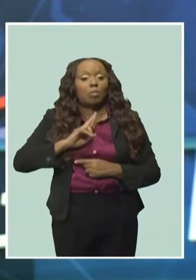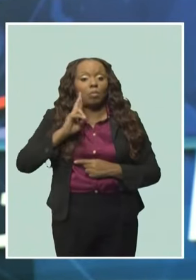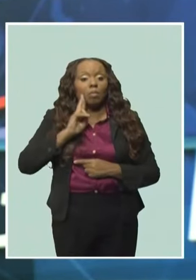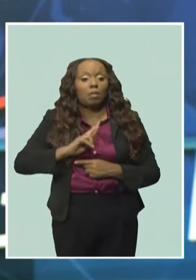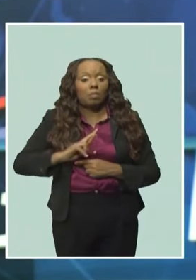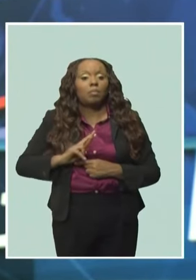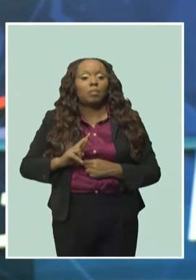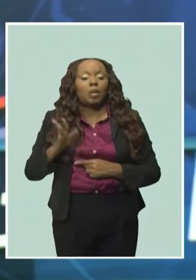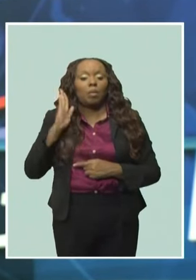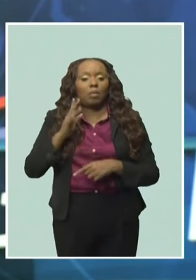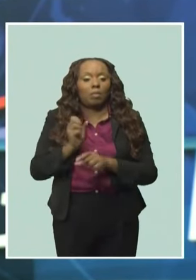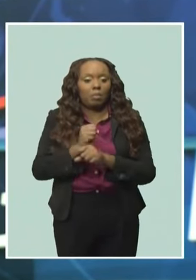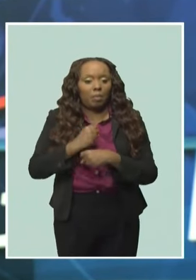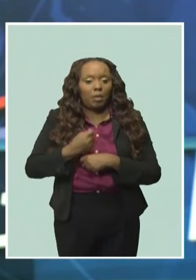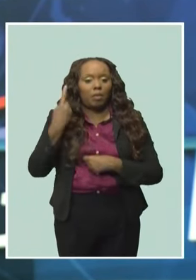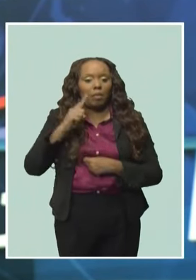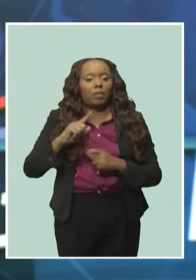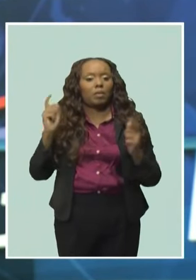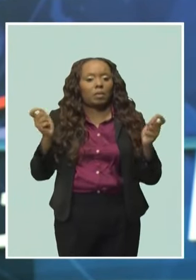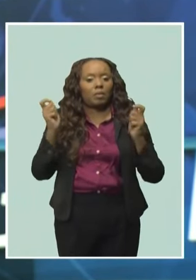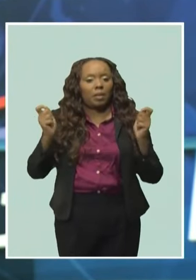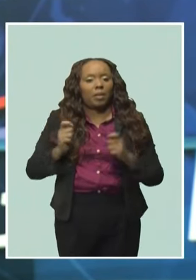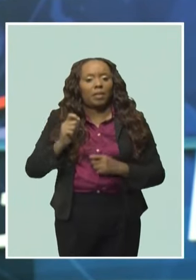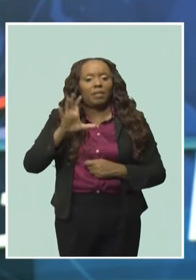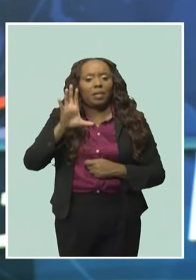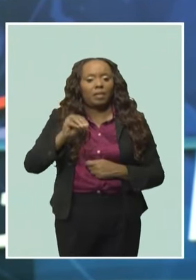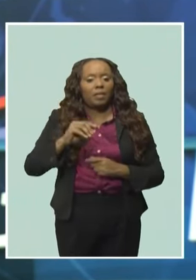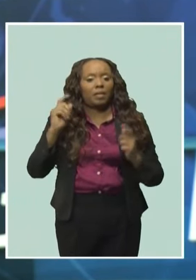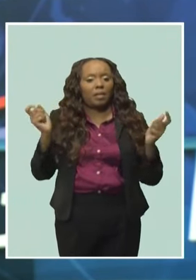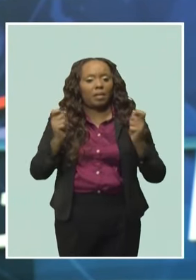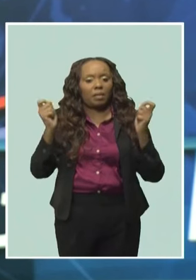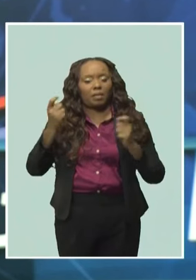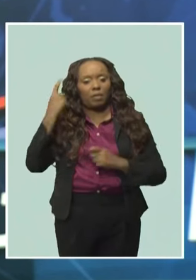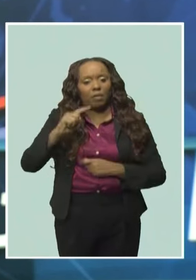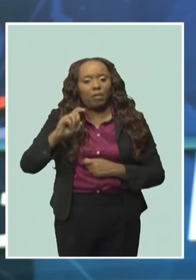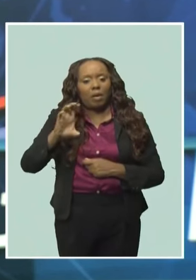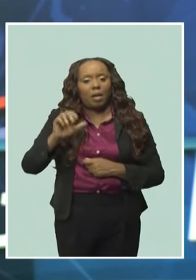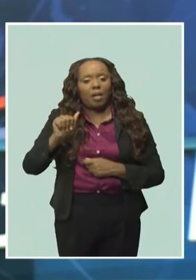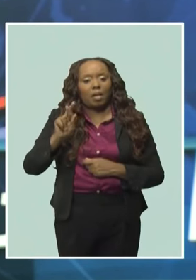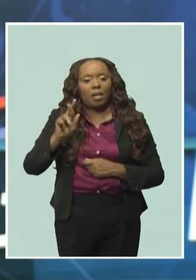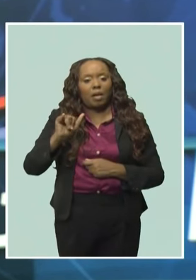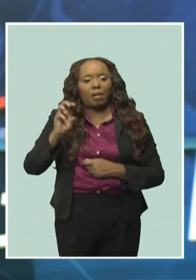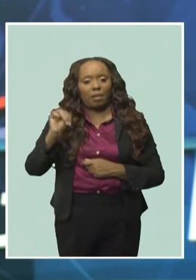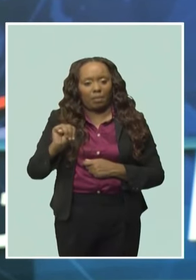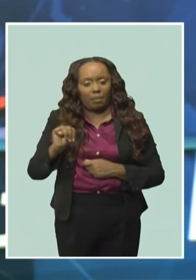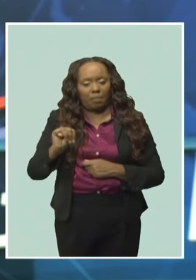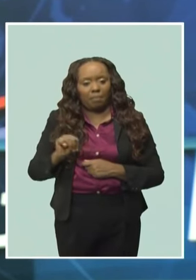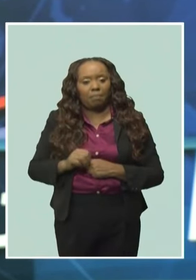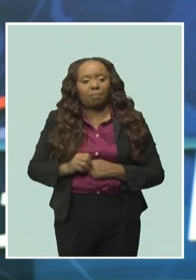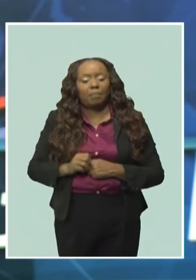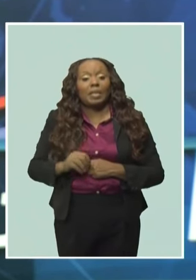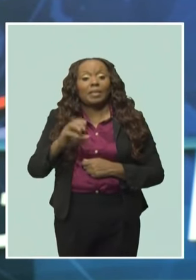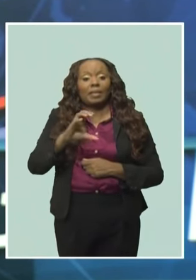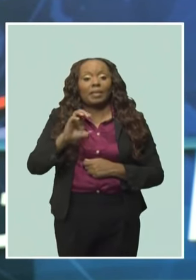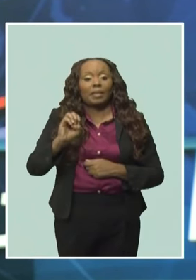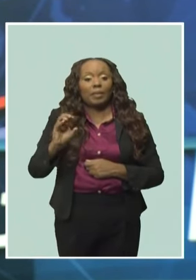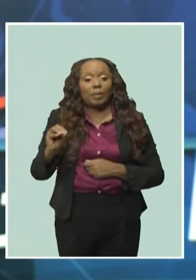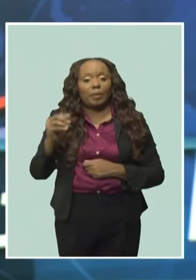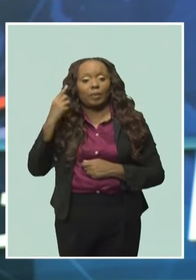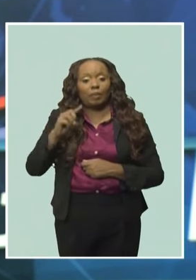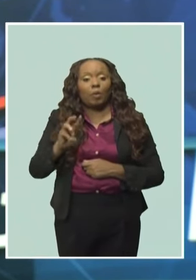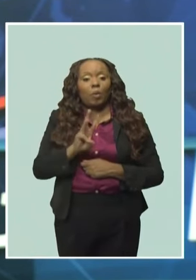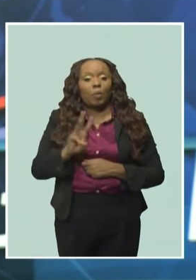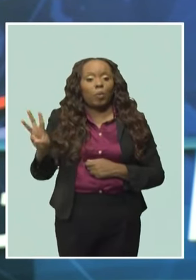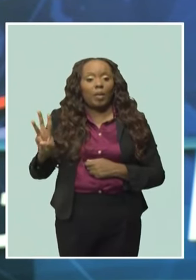Commemorative rums are being produced to mark the 50th anniversary of CARICOM. Word of this from Chief Executive Officer of the West Indies Rum